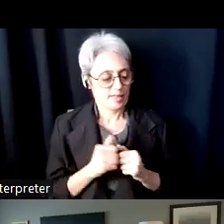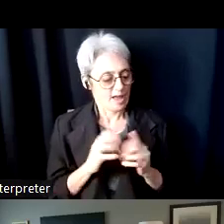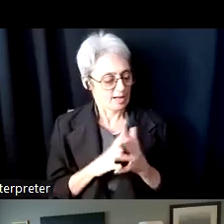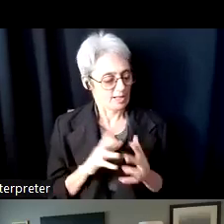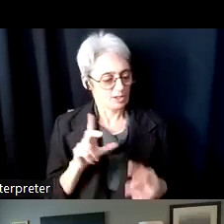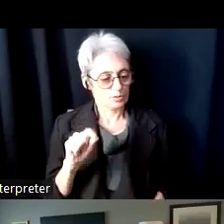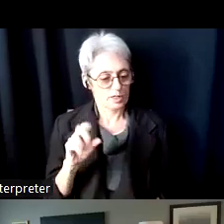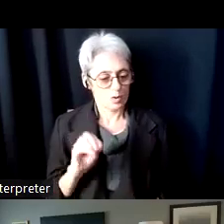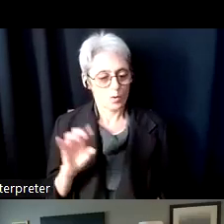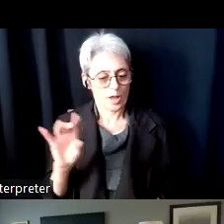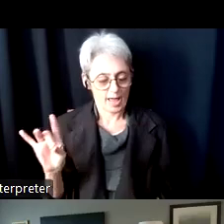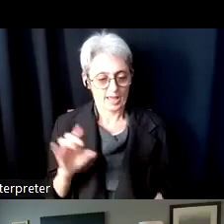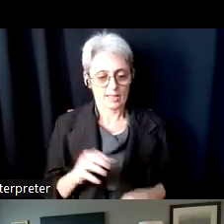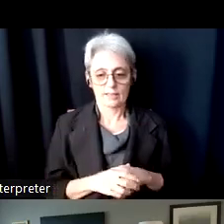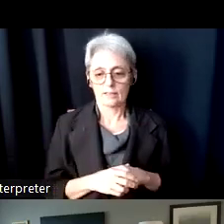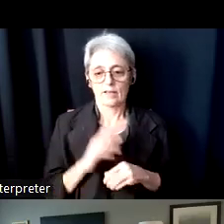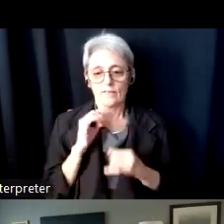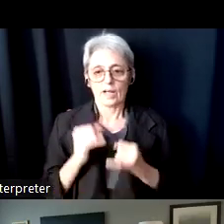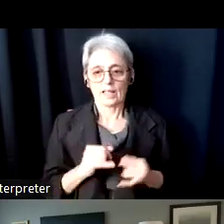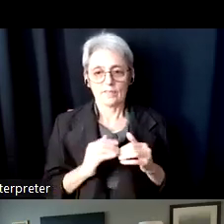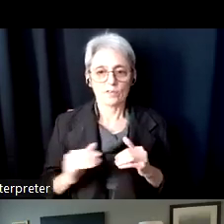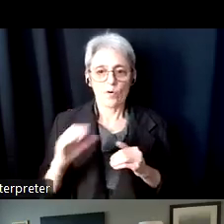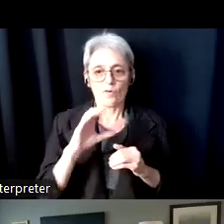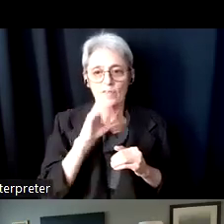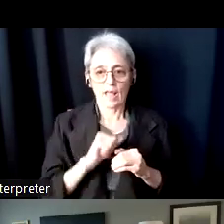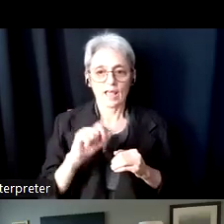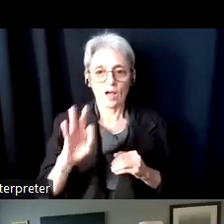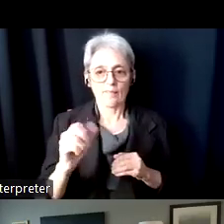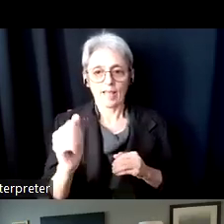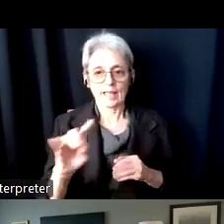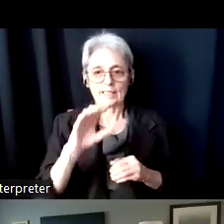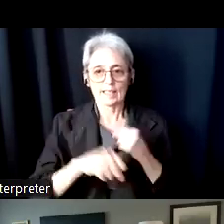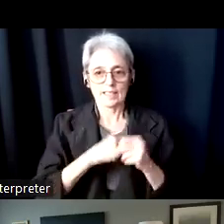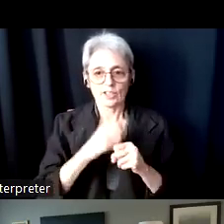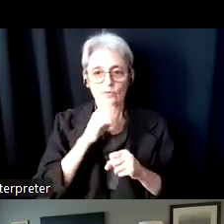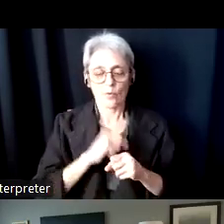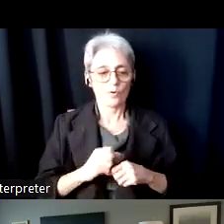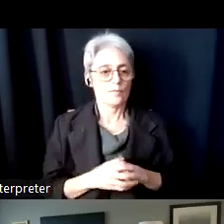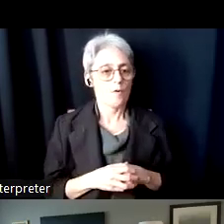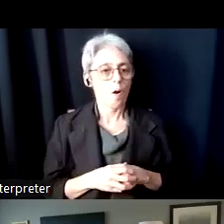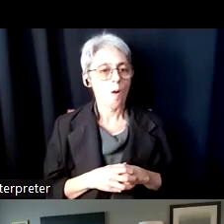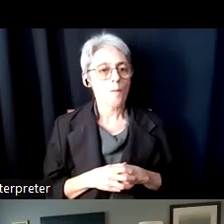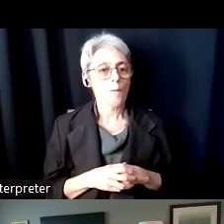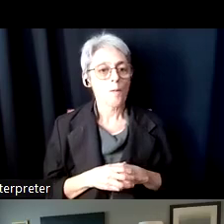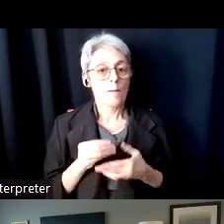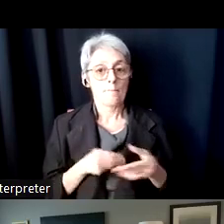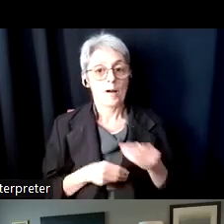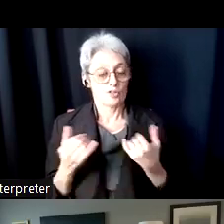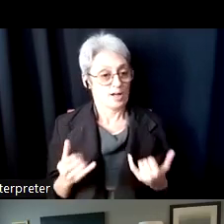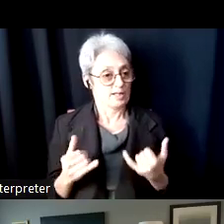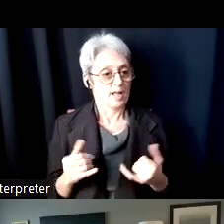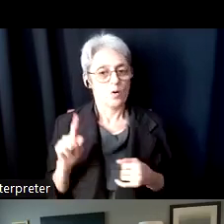for individuals over the age of 18 years old. Currently, the budget for this program is about $1